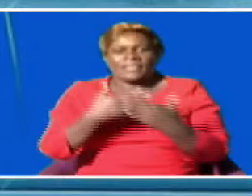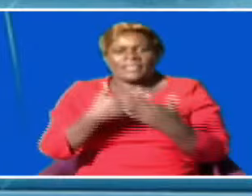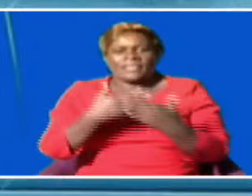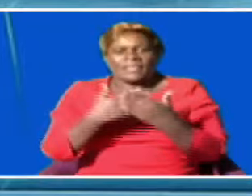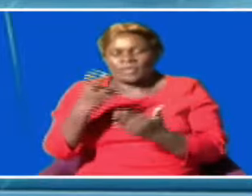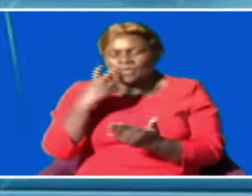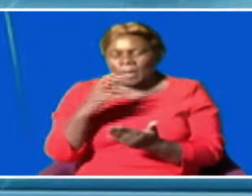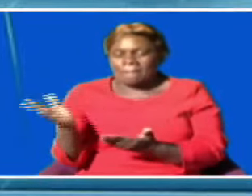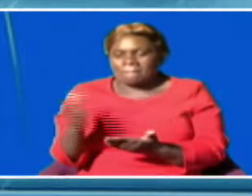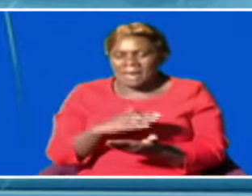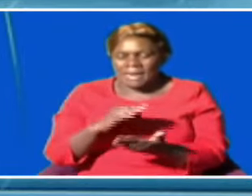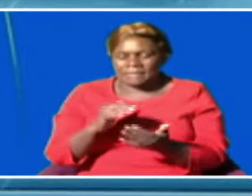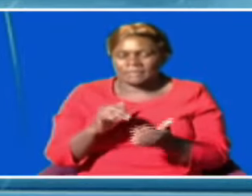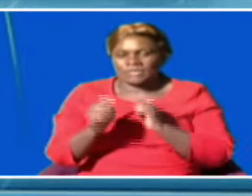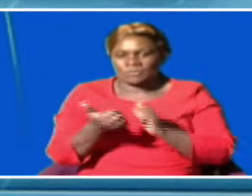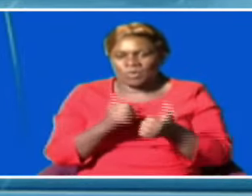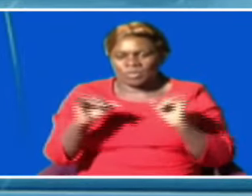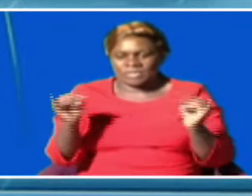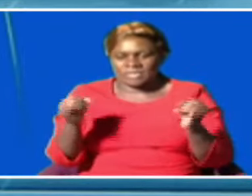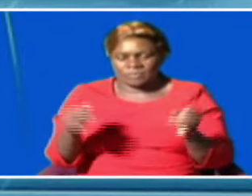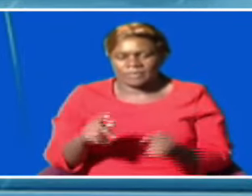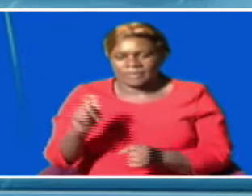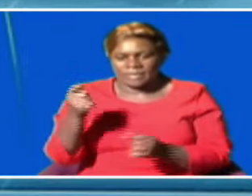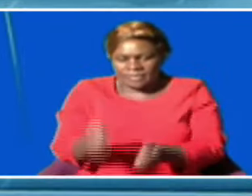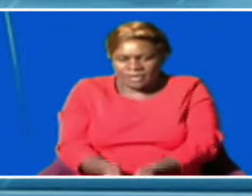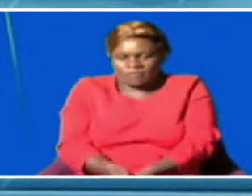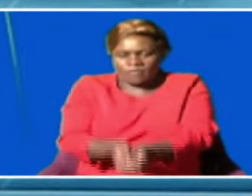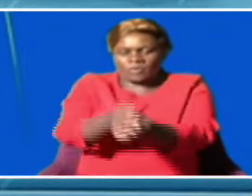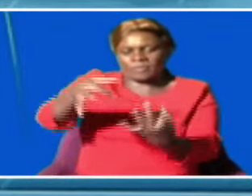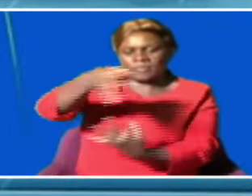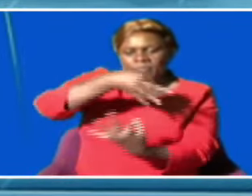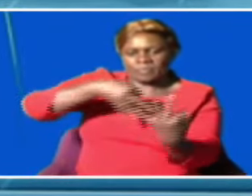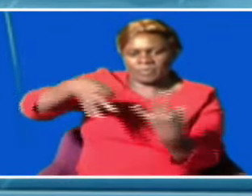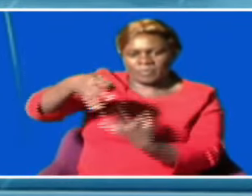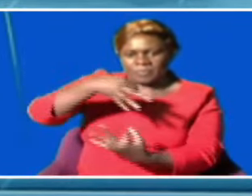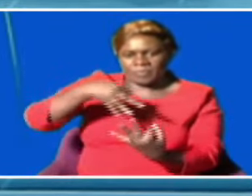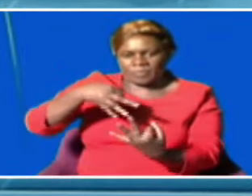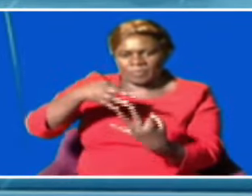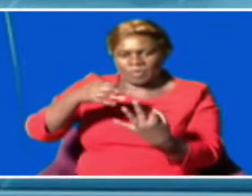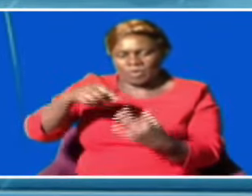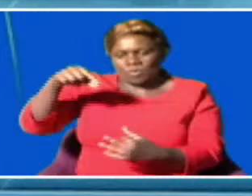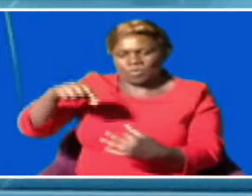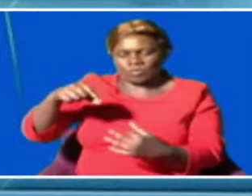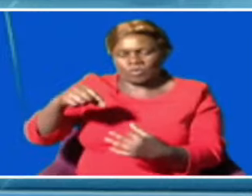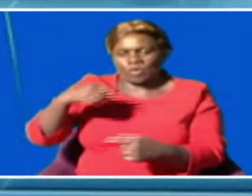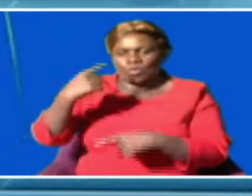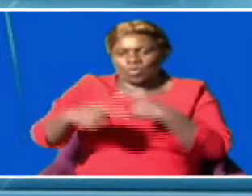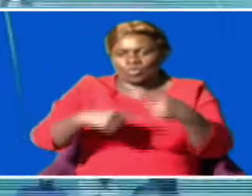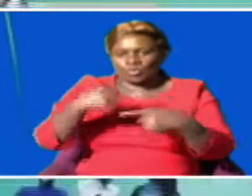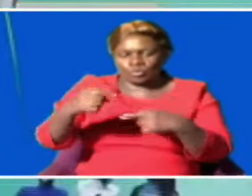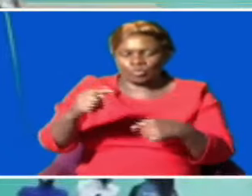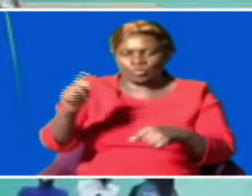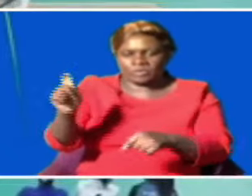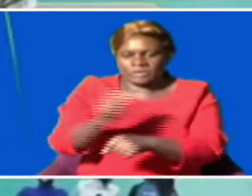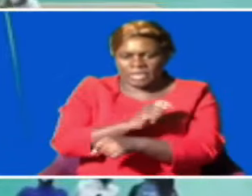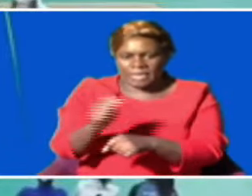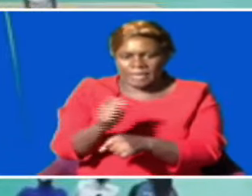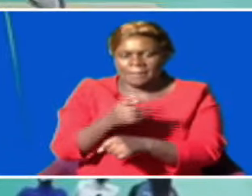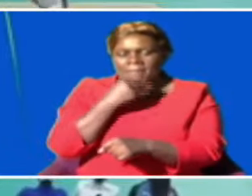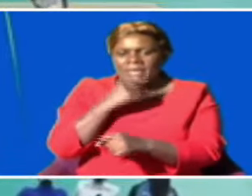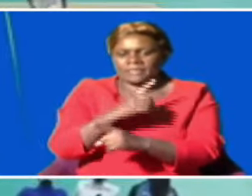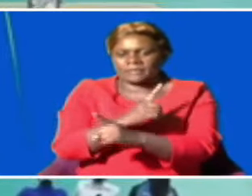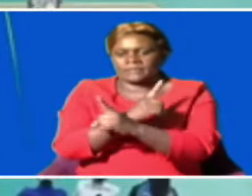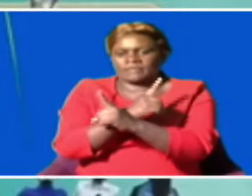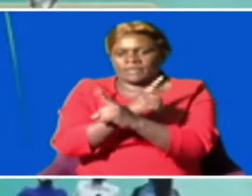Thank you for watching. Welcome back. And now let's get sporty. The Kenya Volleyball Federation League quarterfinal playoffs continued today as men's